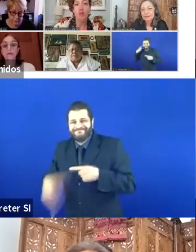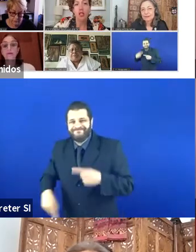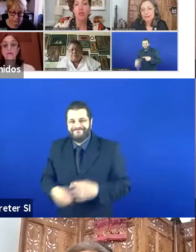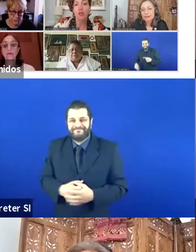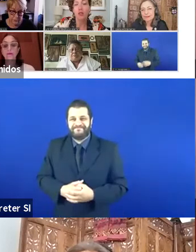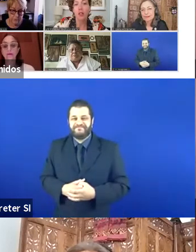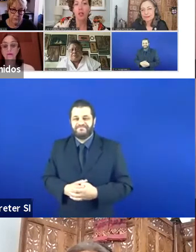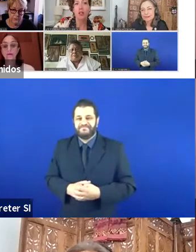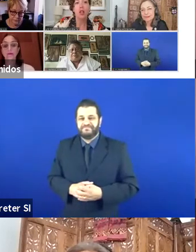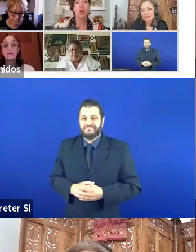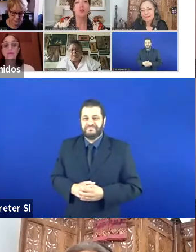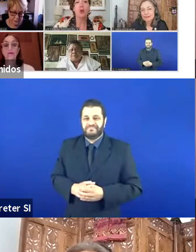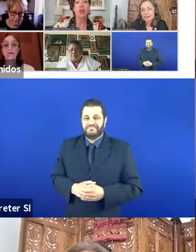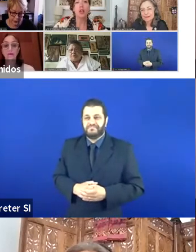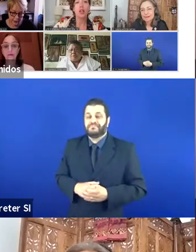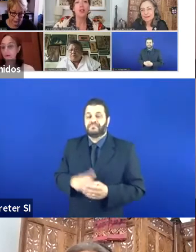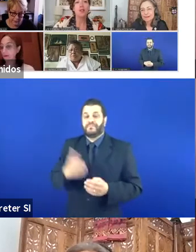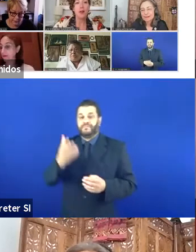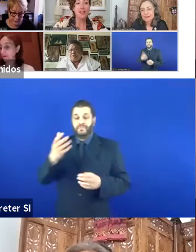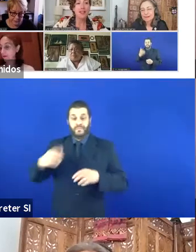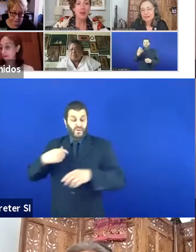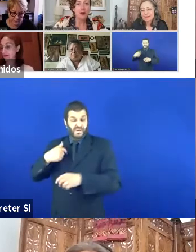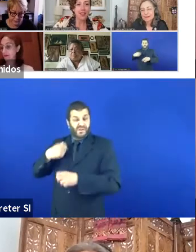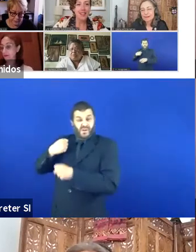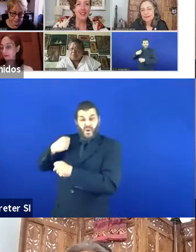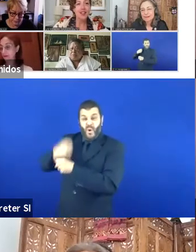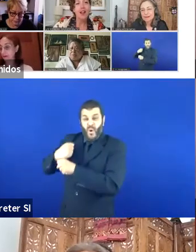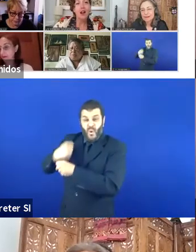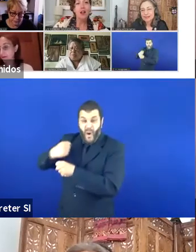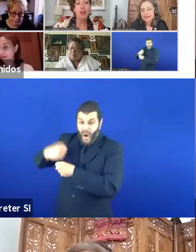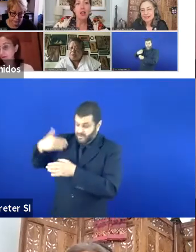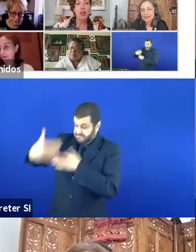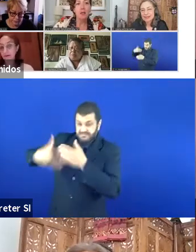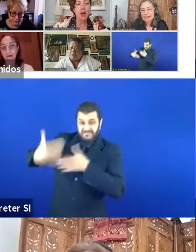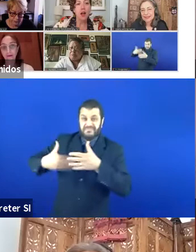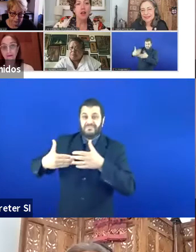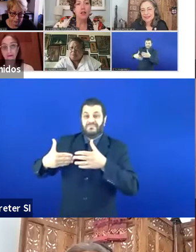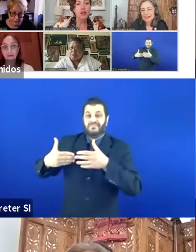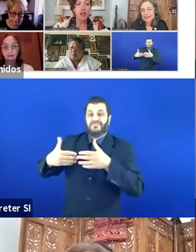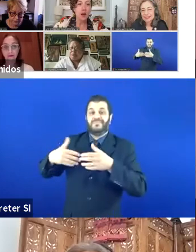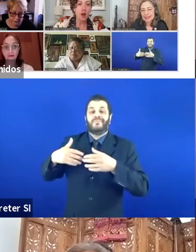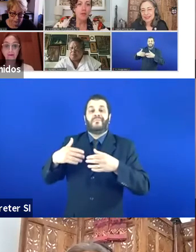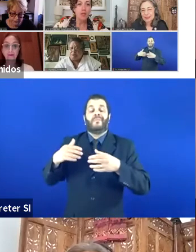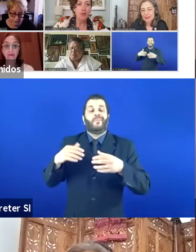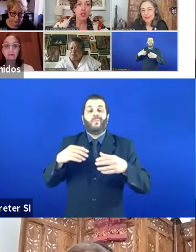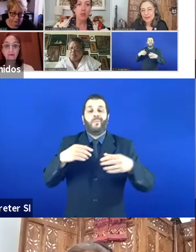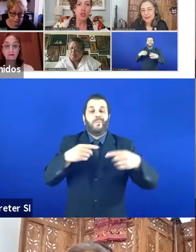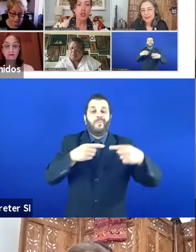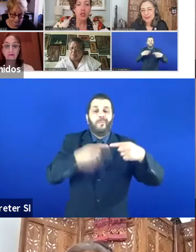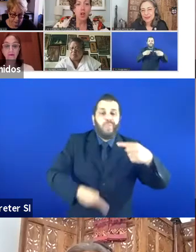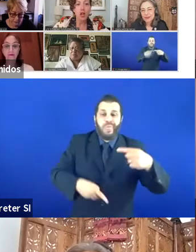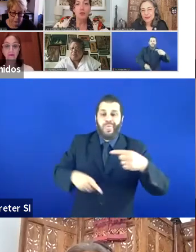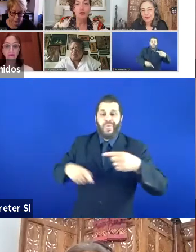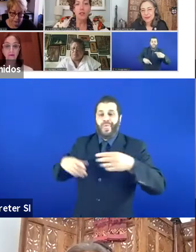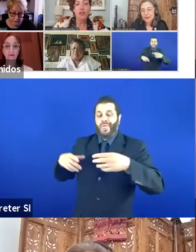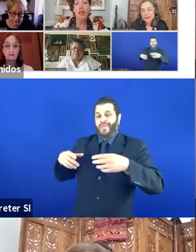economy and these sorts of things. So I think feminists are organizing, they are linking arms and building bridges